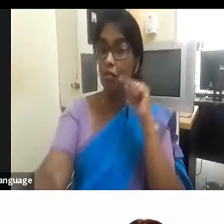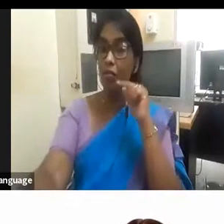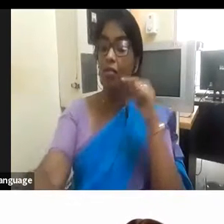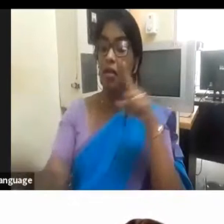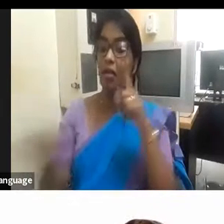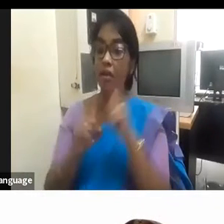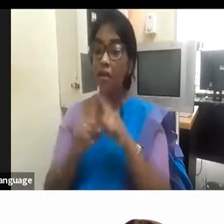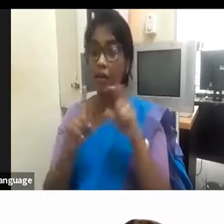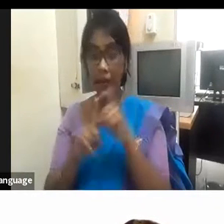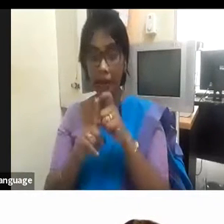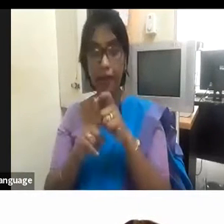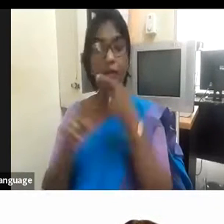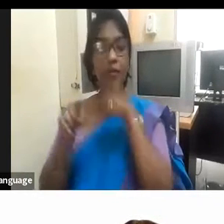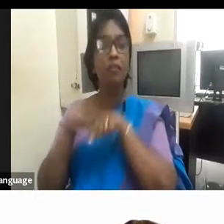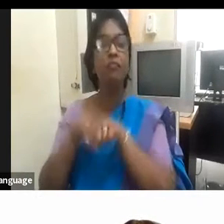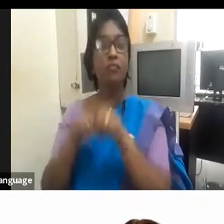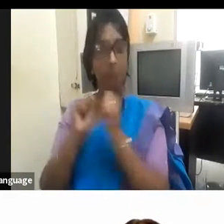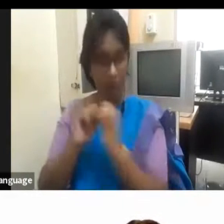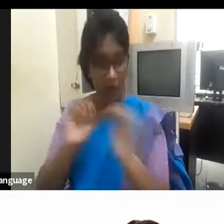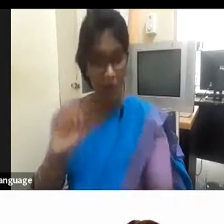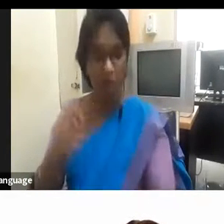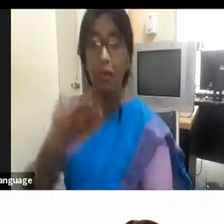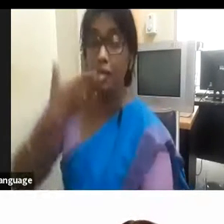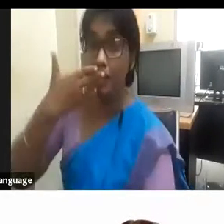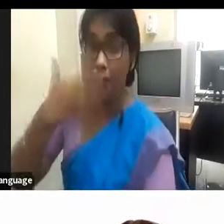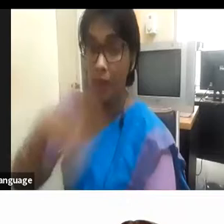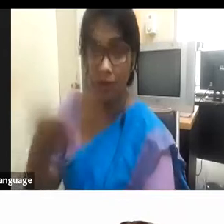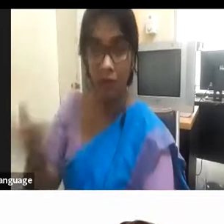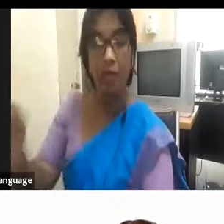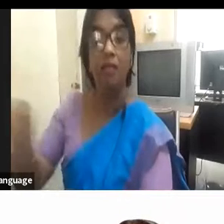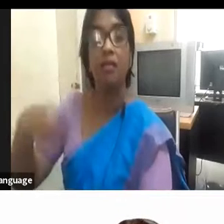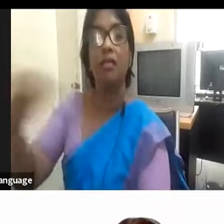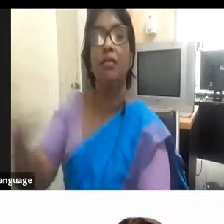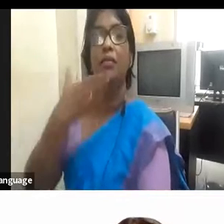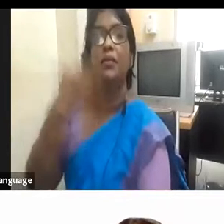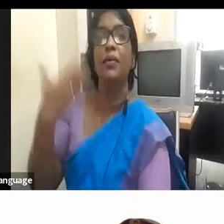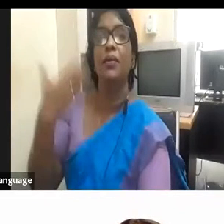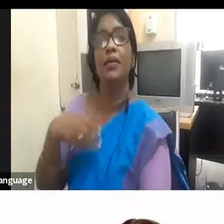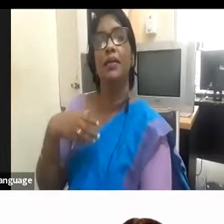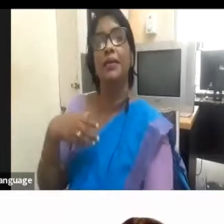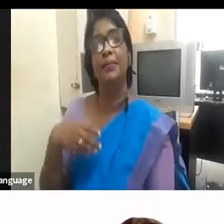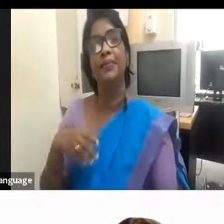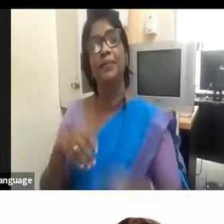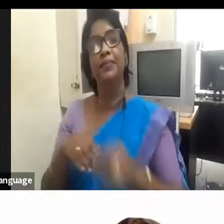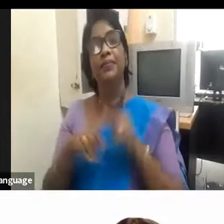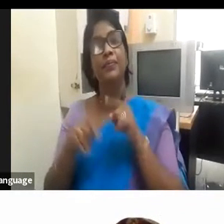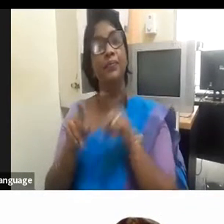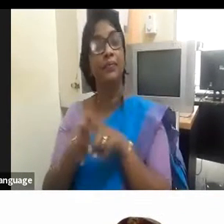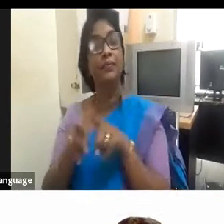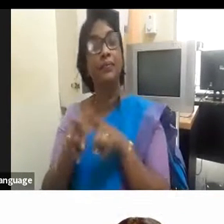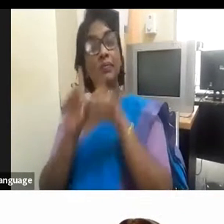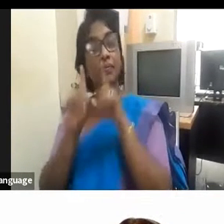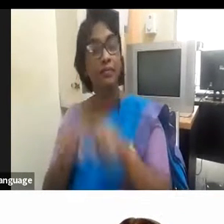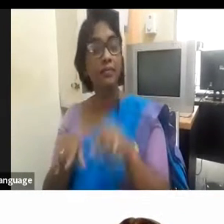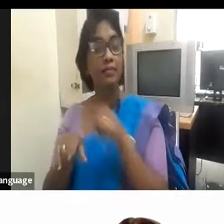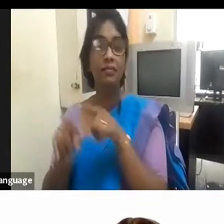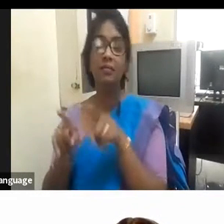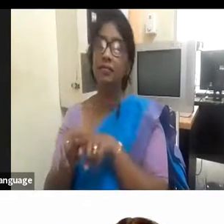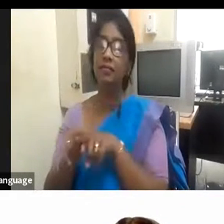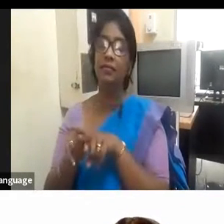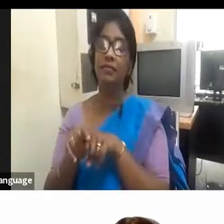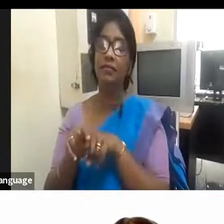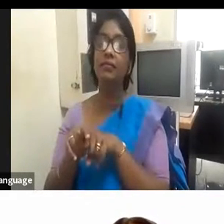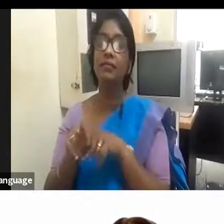where they're skilled, when they participate in the economy.